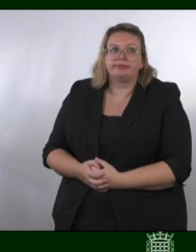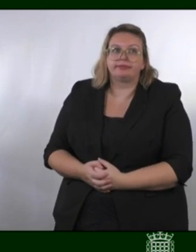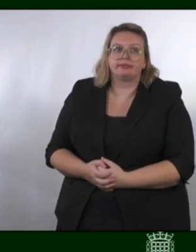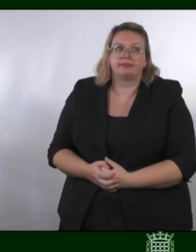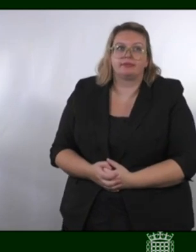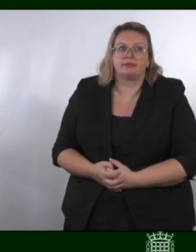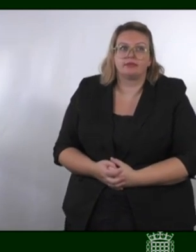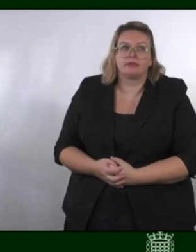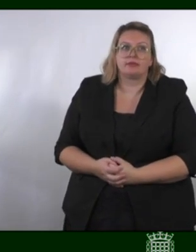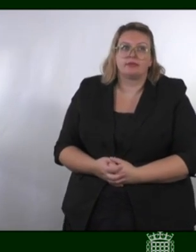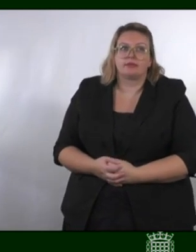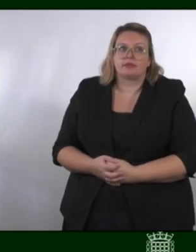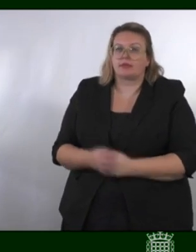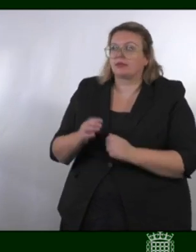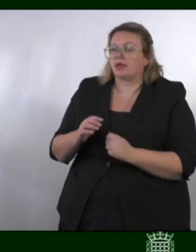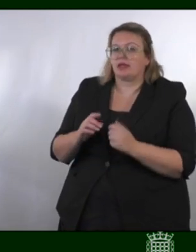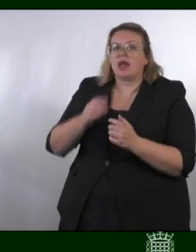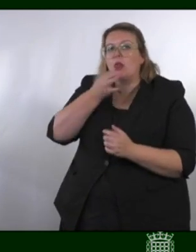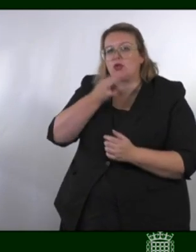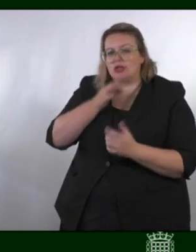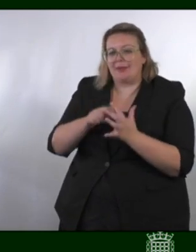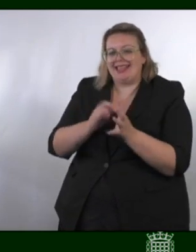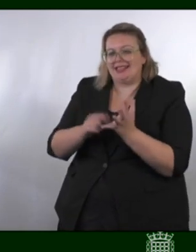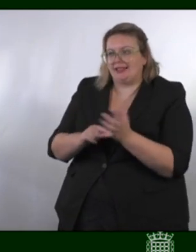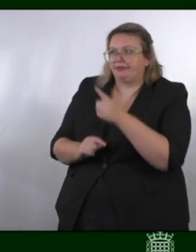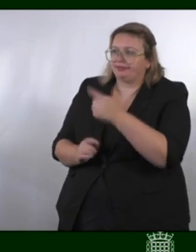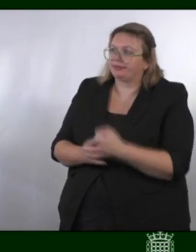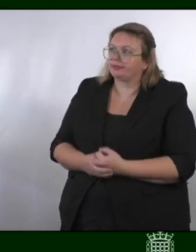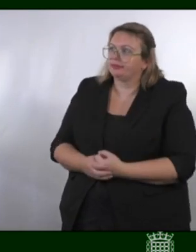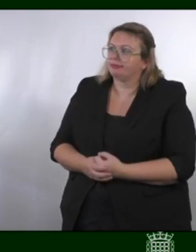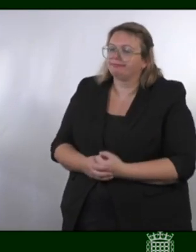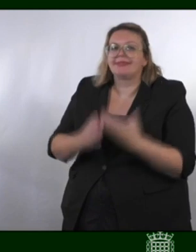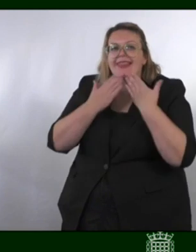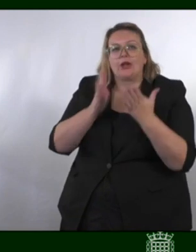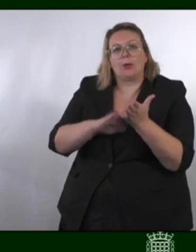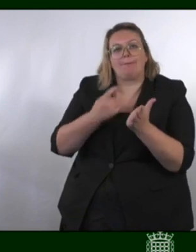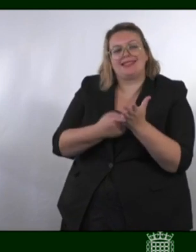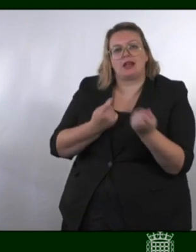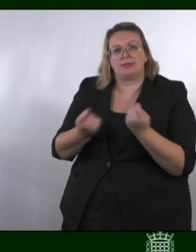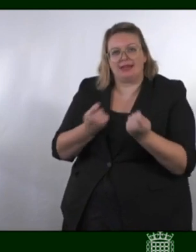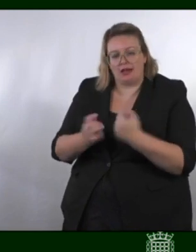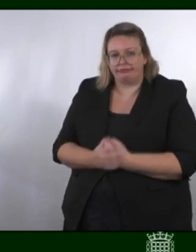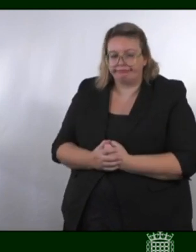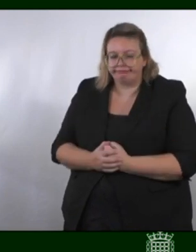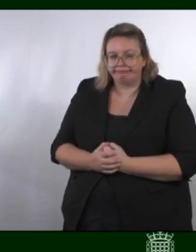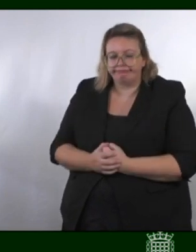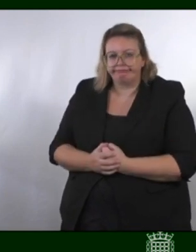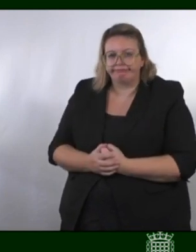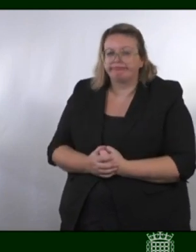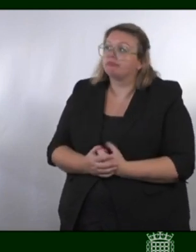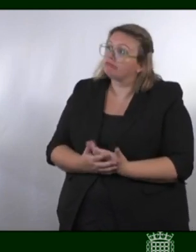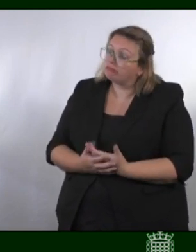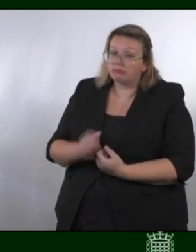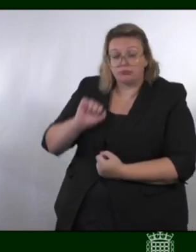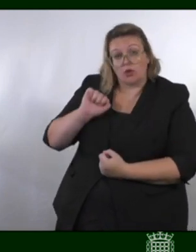Janet Davey. Janet Davey. Thank you, Mr. Speaker. Can the Prime Minister confirm that his government is seeking to force